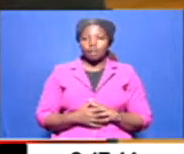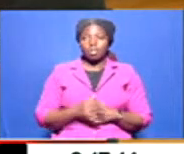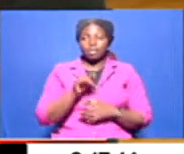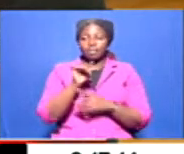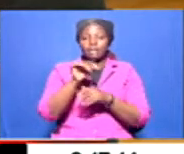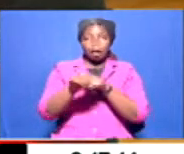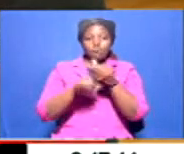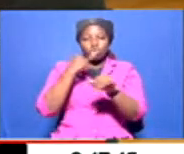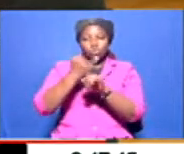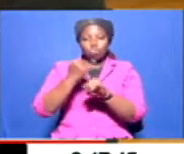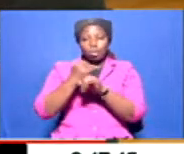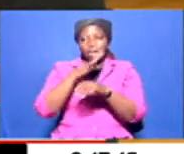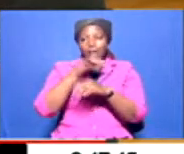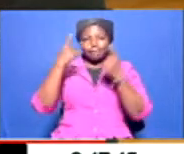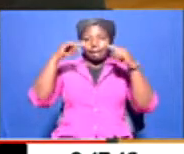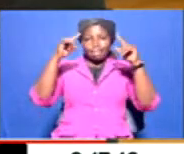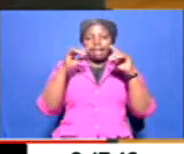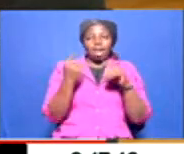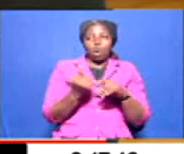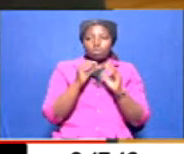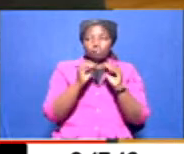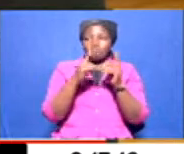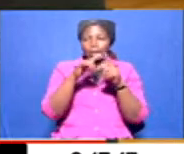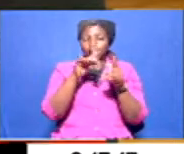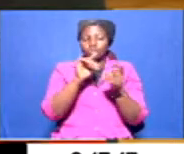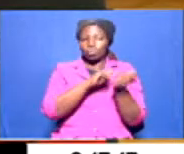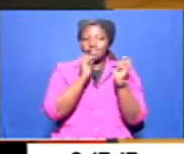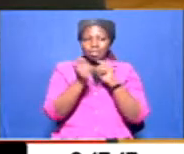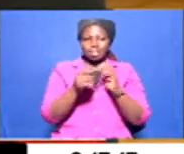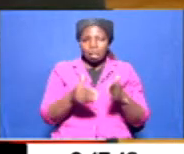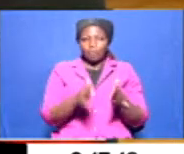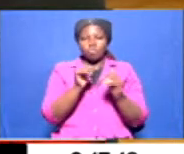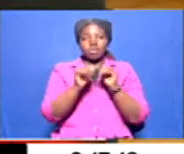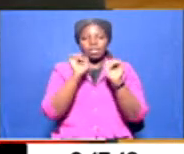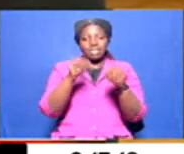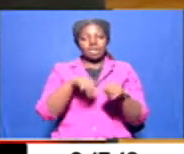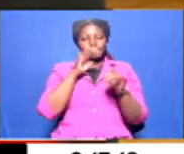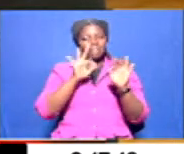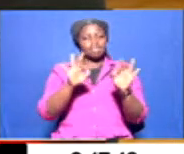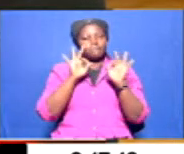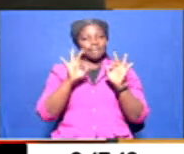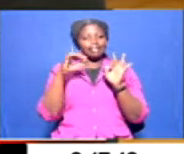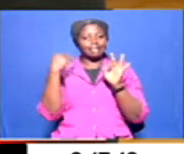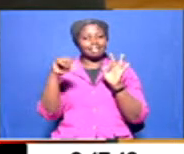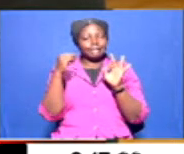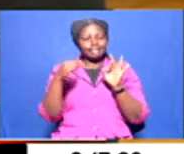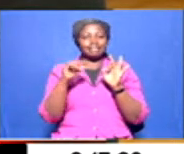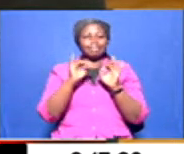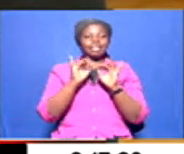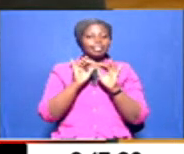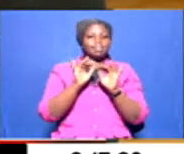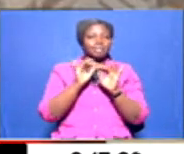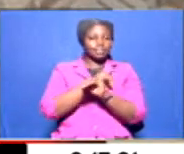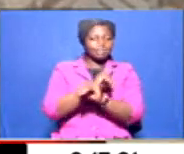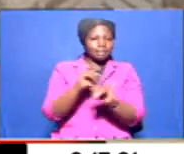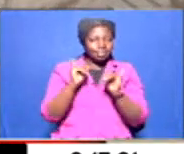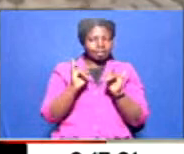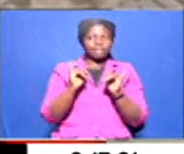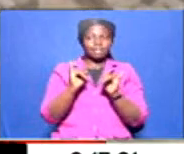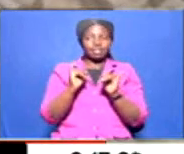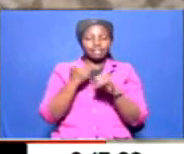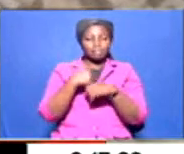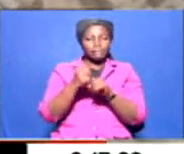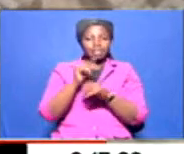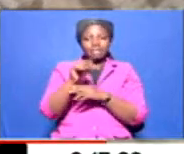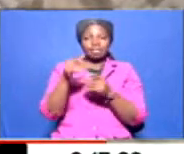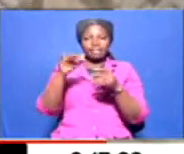but also to be a change in a way that can be smarter, cleaner, greener, and make sure that cities are brilliant places for people to live. The